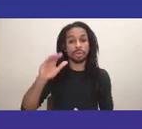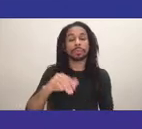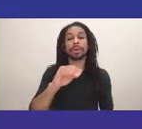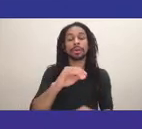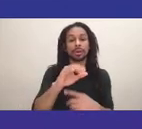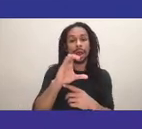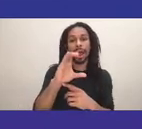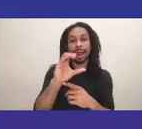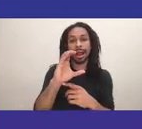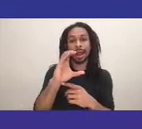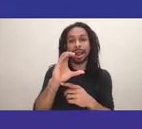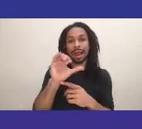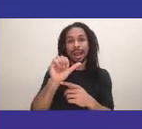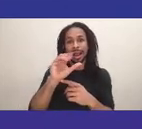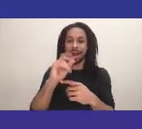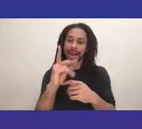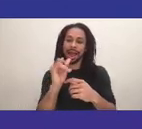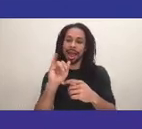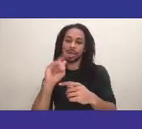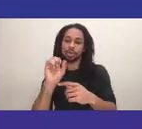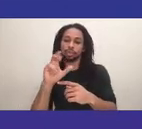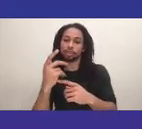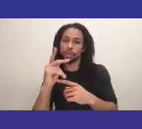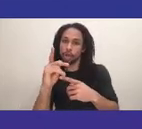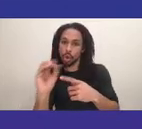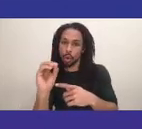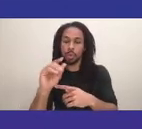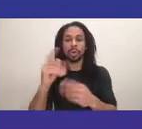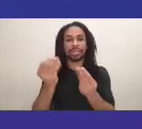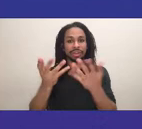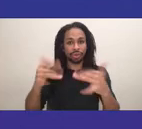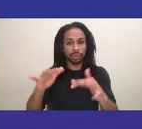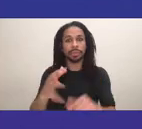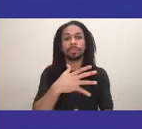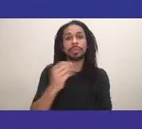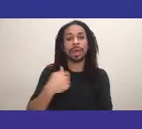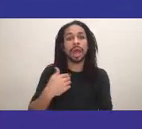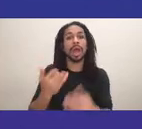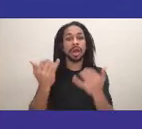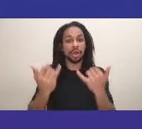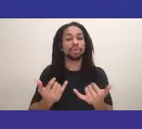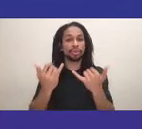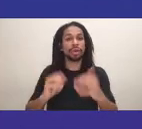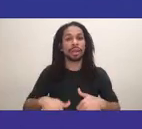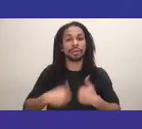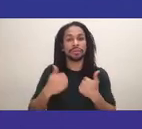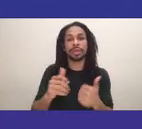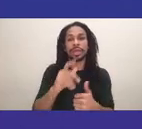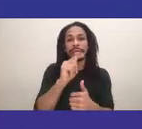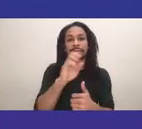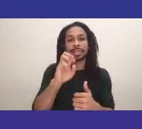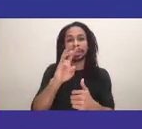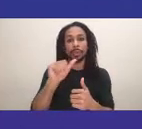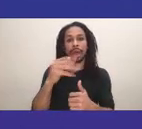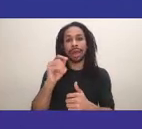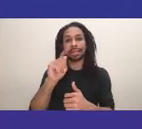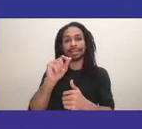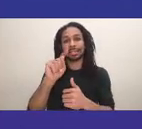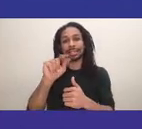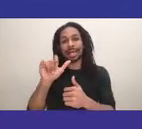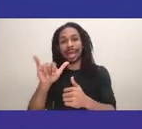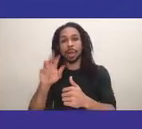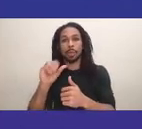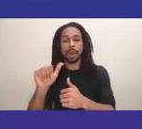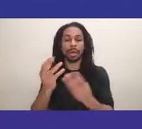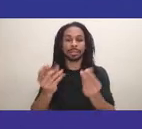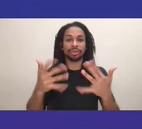territory, and I currently live in Tiwa and Tewa territory. I am